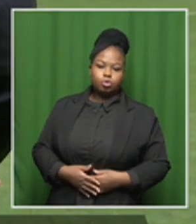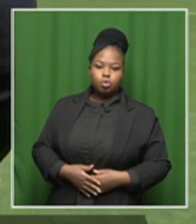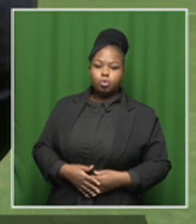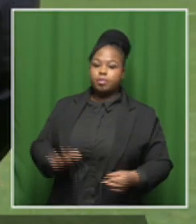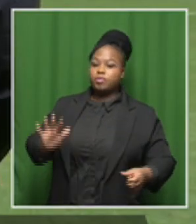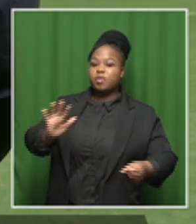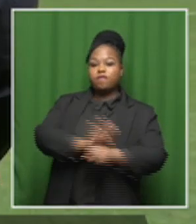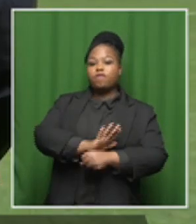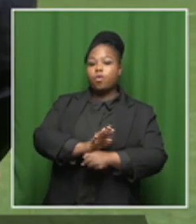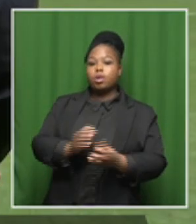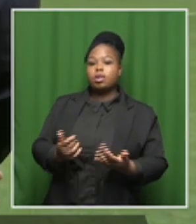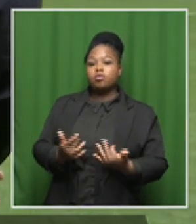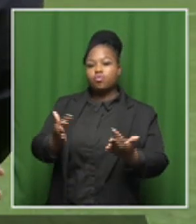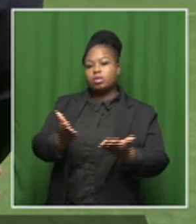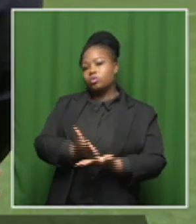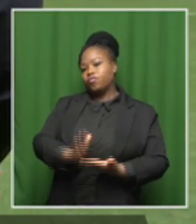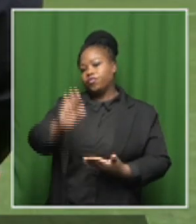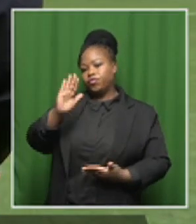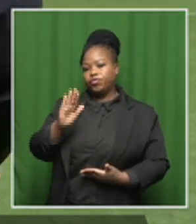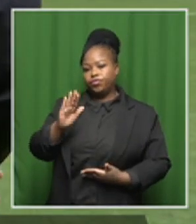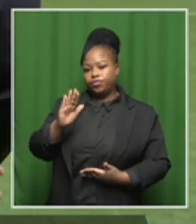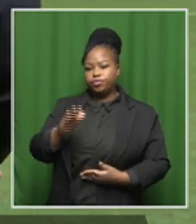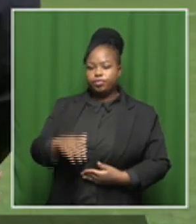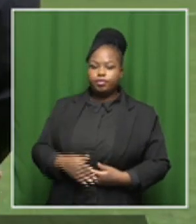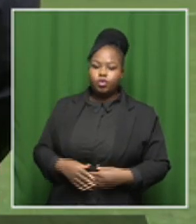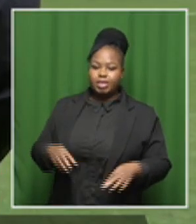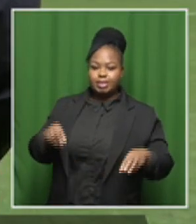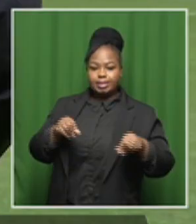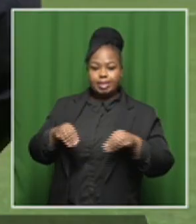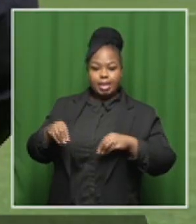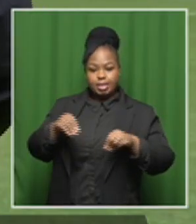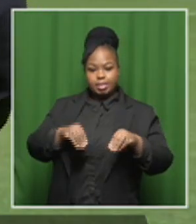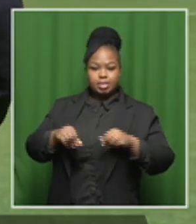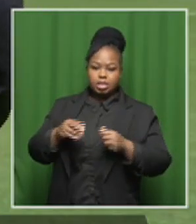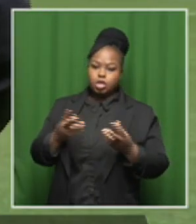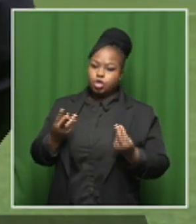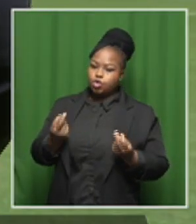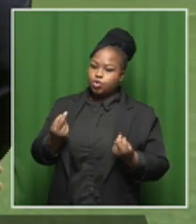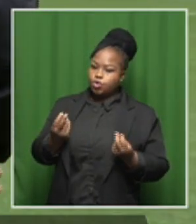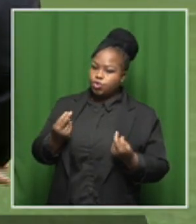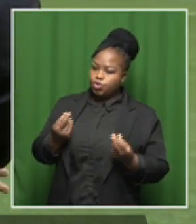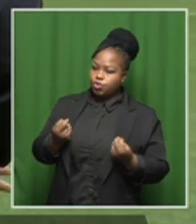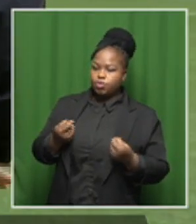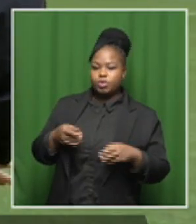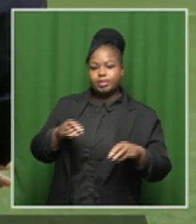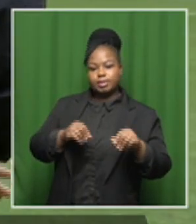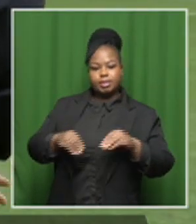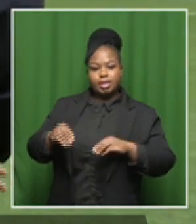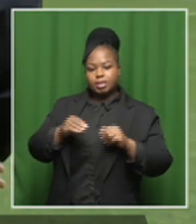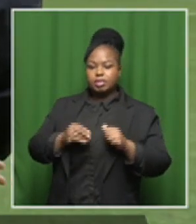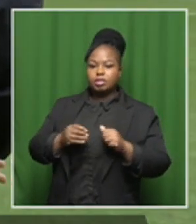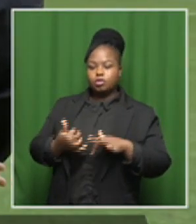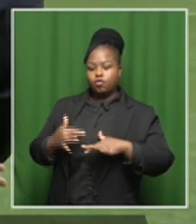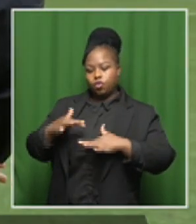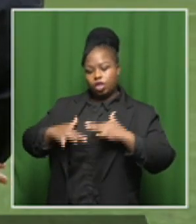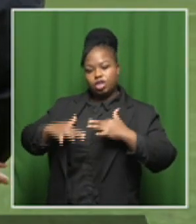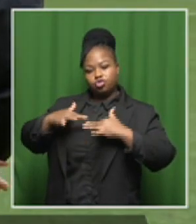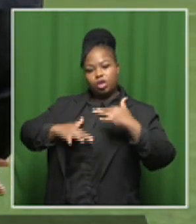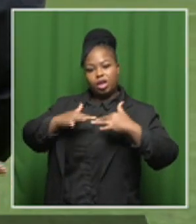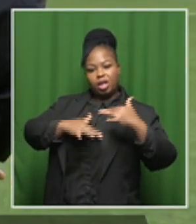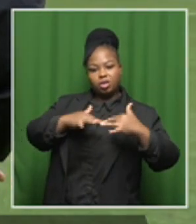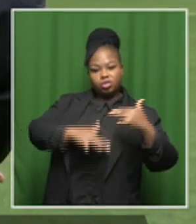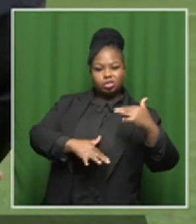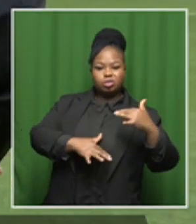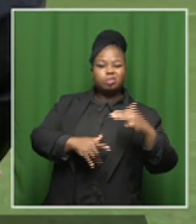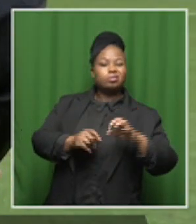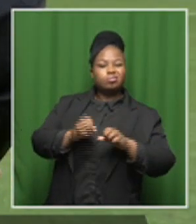pitch, removing the sand surface, putting in new silica sand, addressing the drainage. Yeah. They